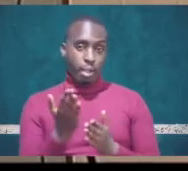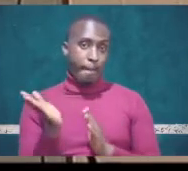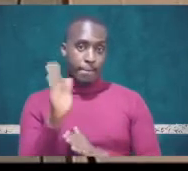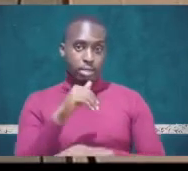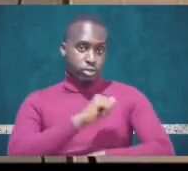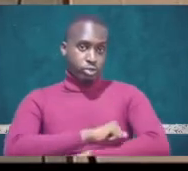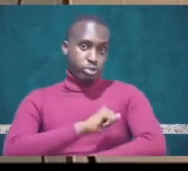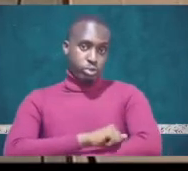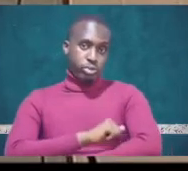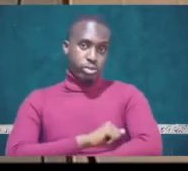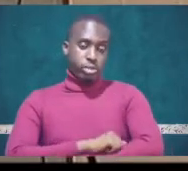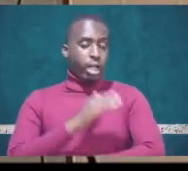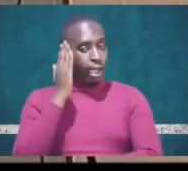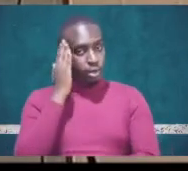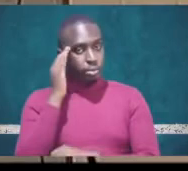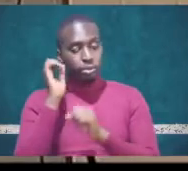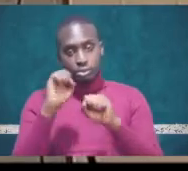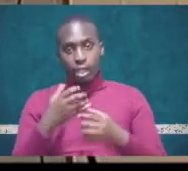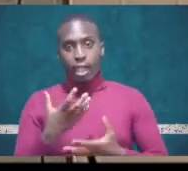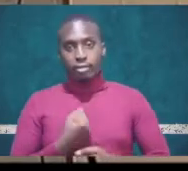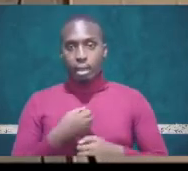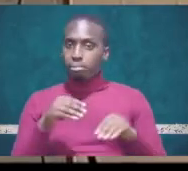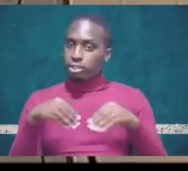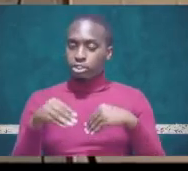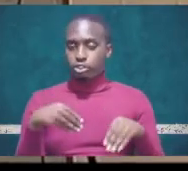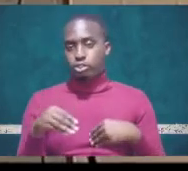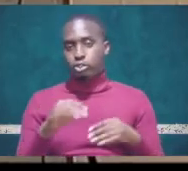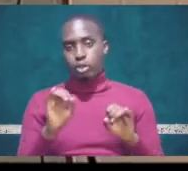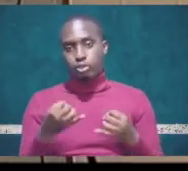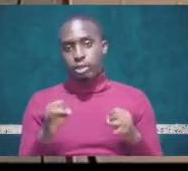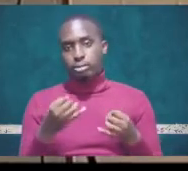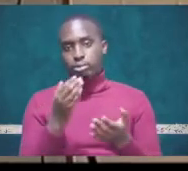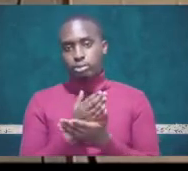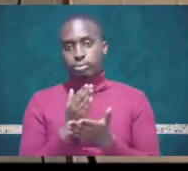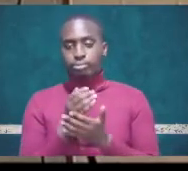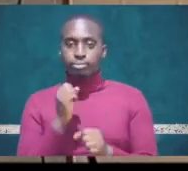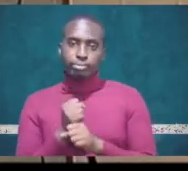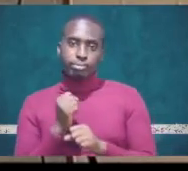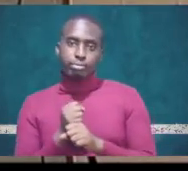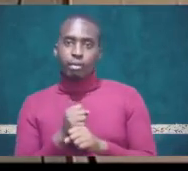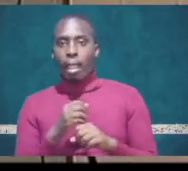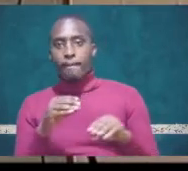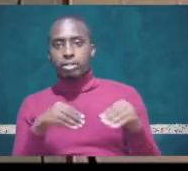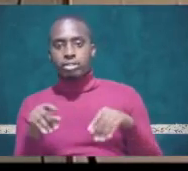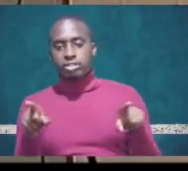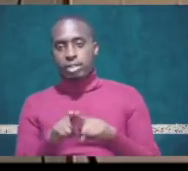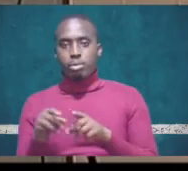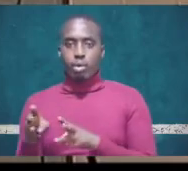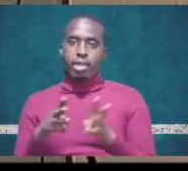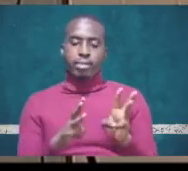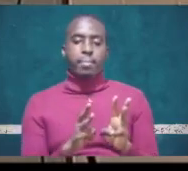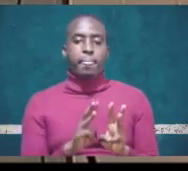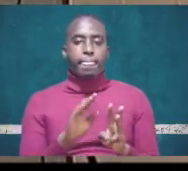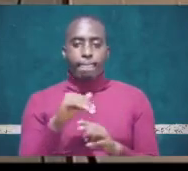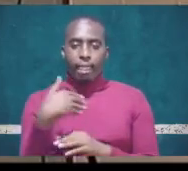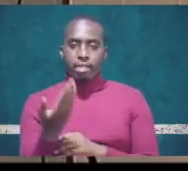to schools, I know that you'll be having the materials. Try to arrange the materials in the same way,